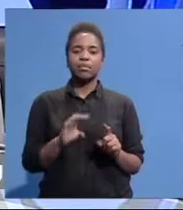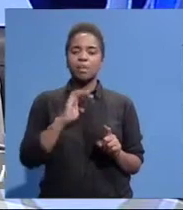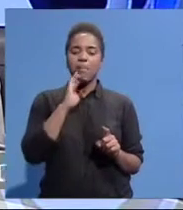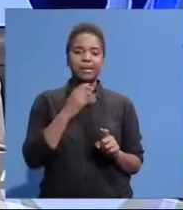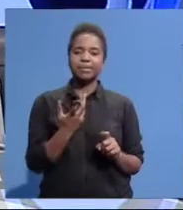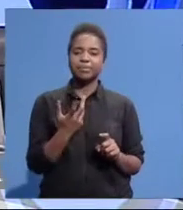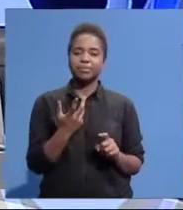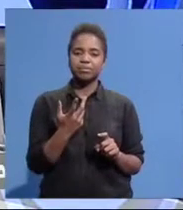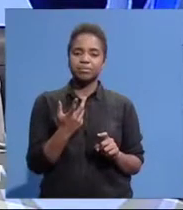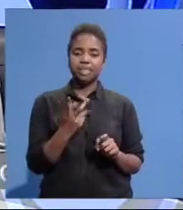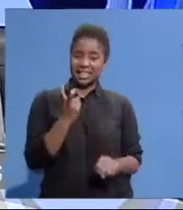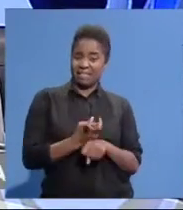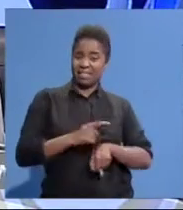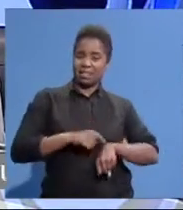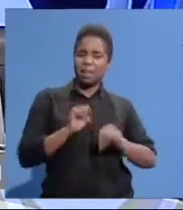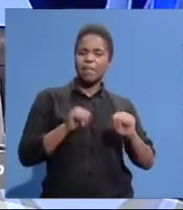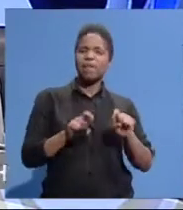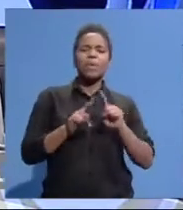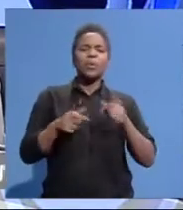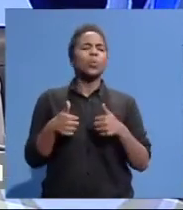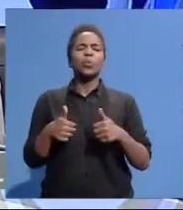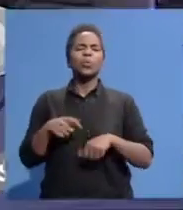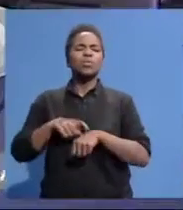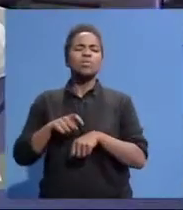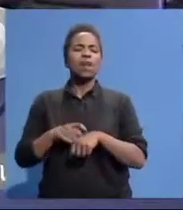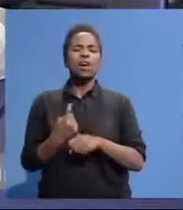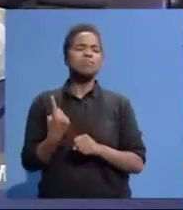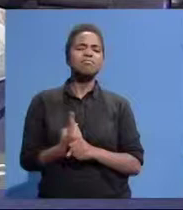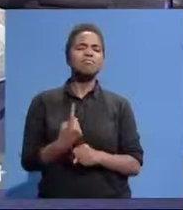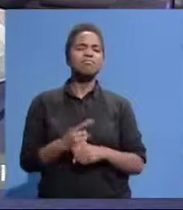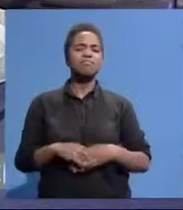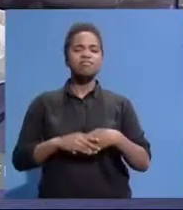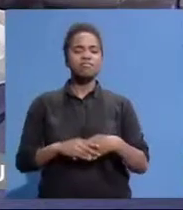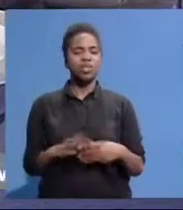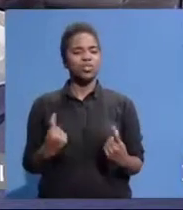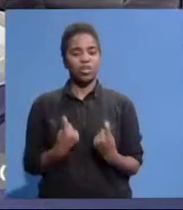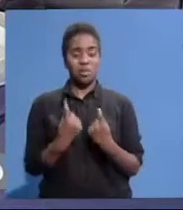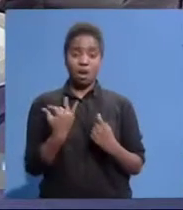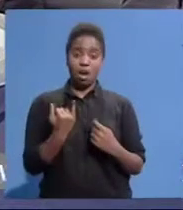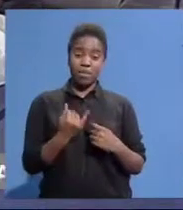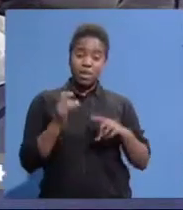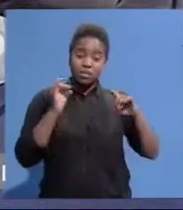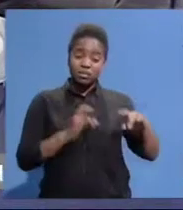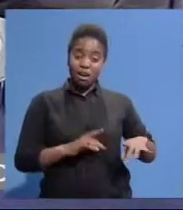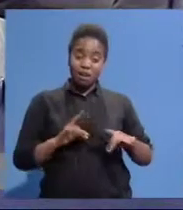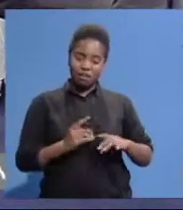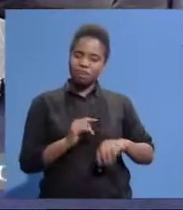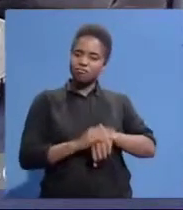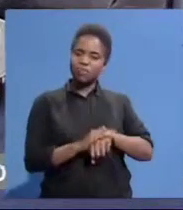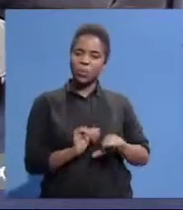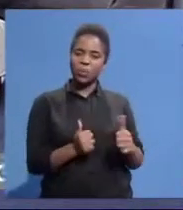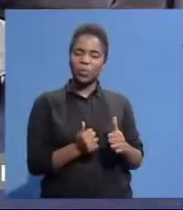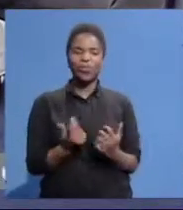difficult times, but also I think we all celebrate the results of that friendship today.